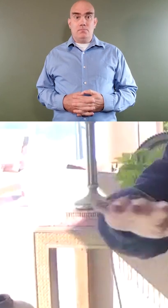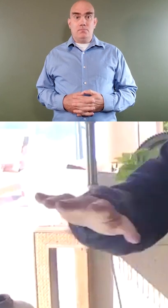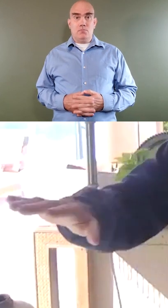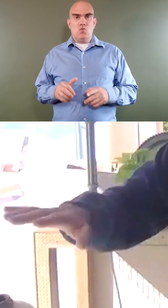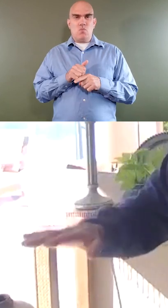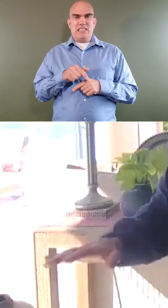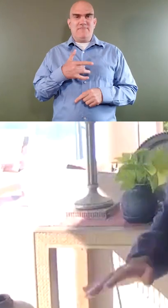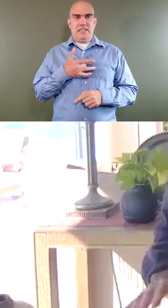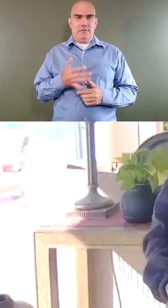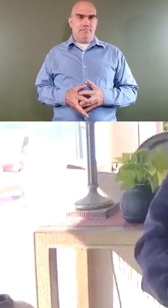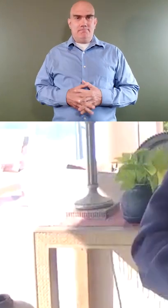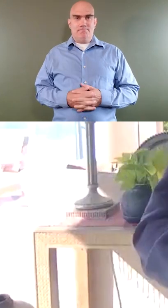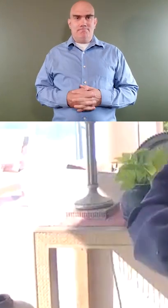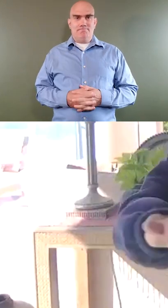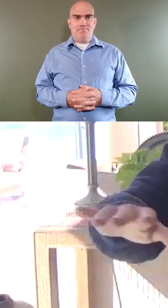Practice this feeling.